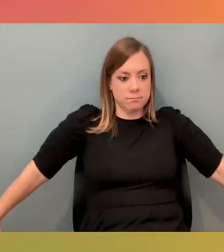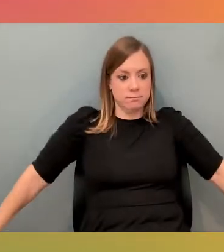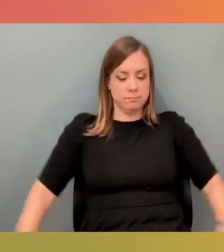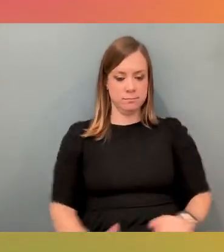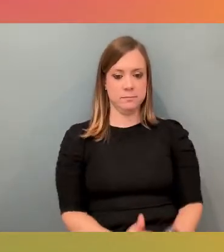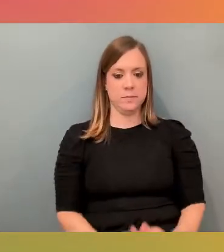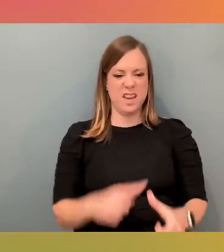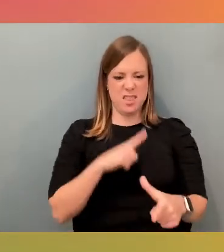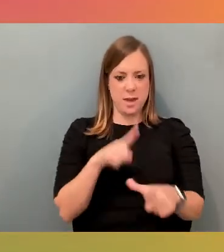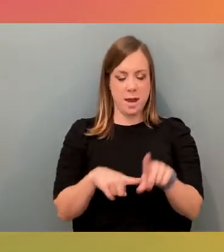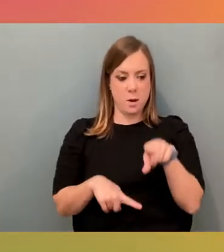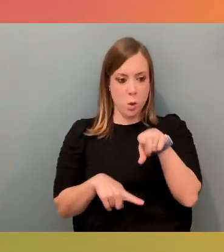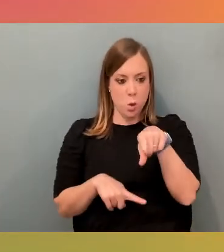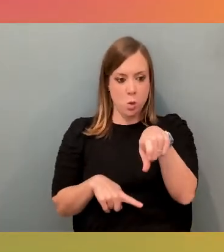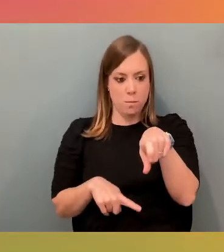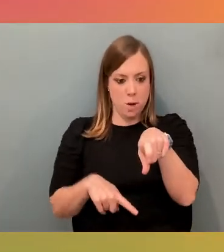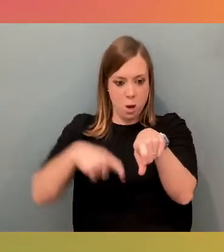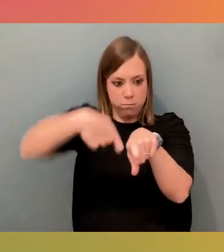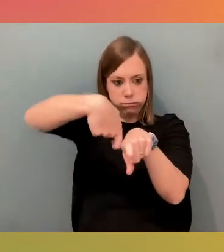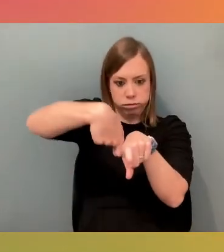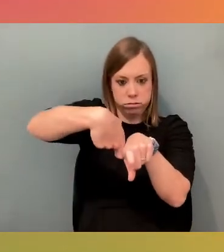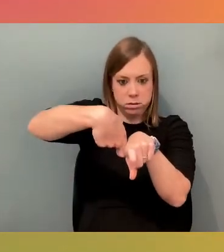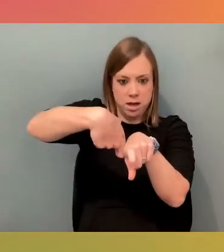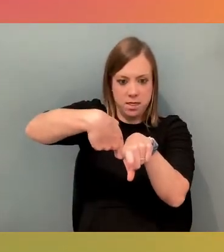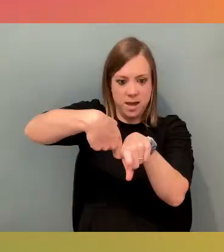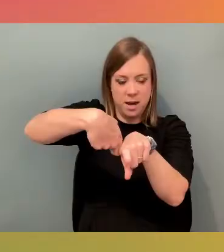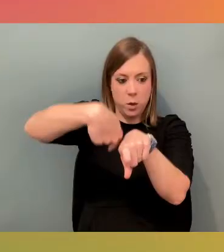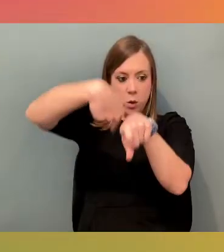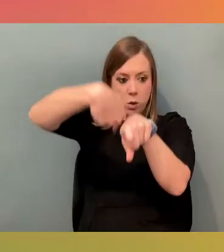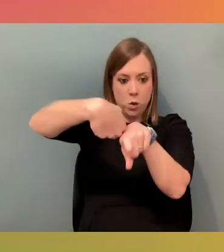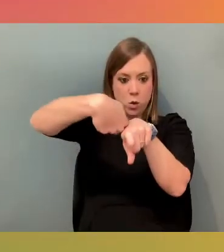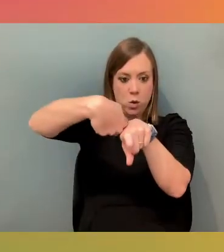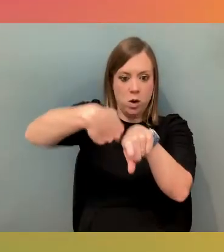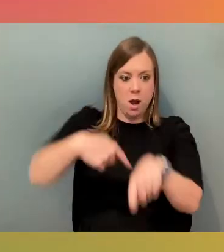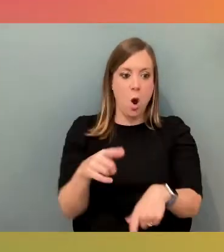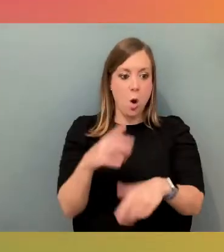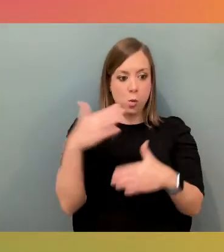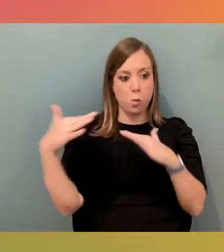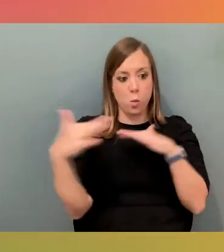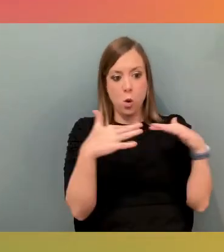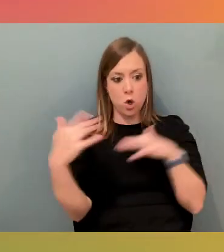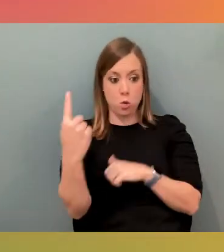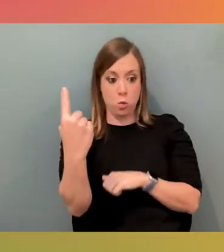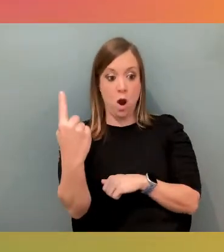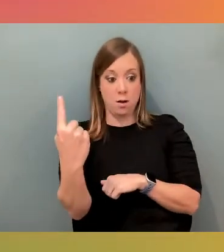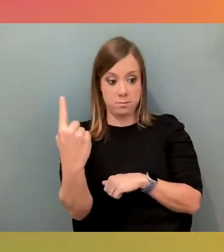Inhale, bend the front knee, and exhale, find that warrior one, 1 breath.